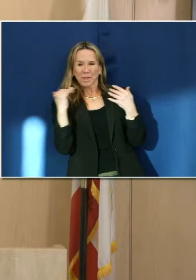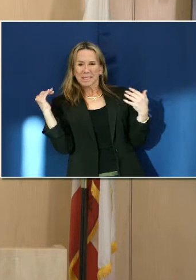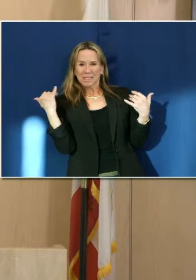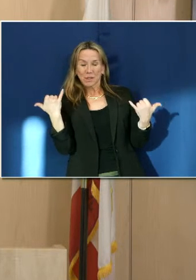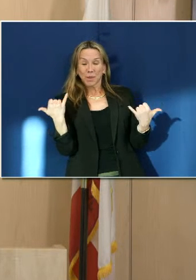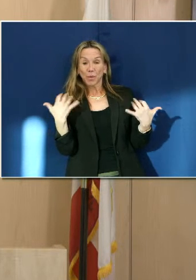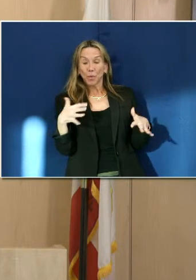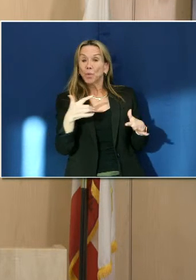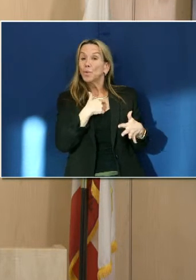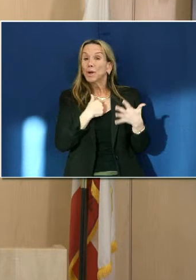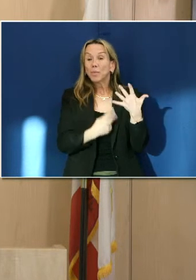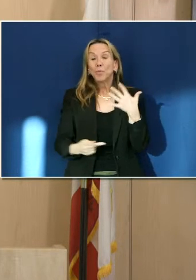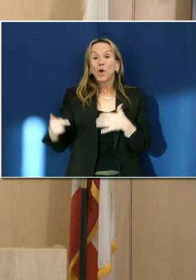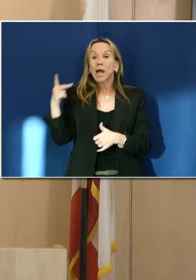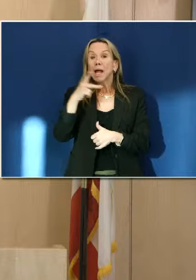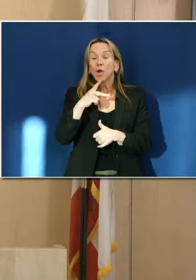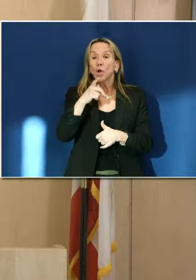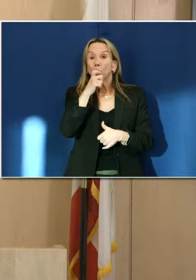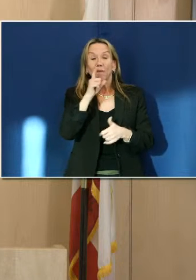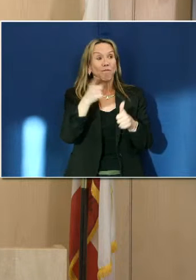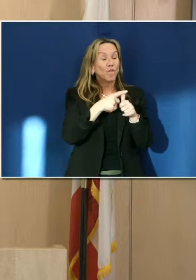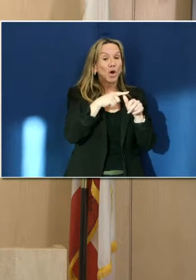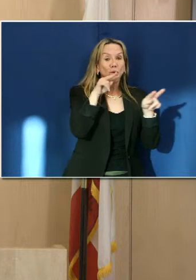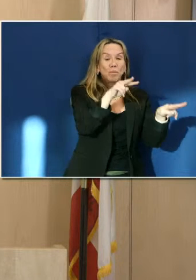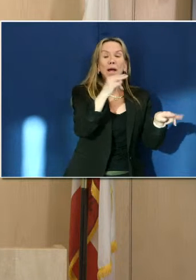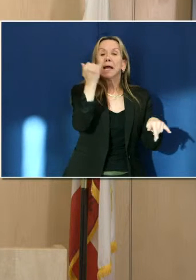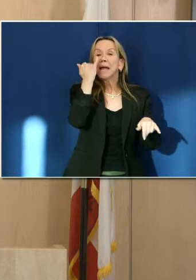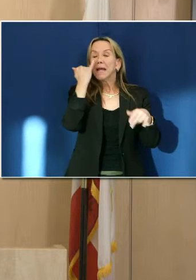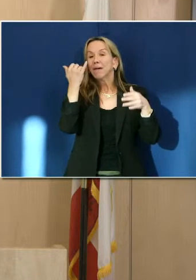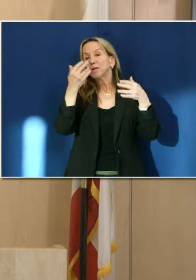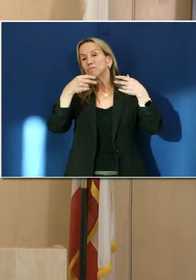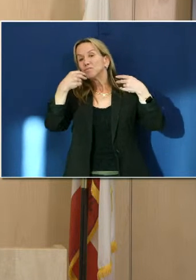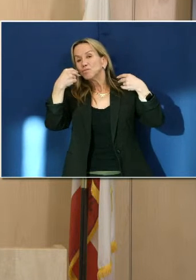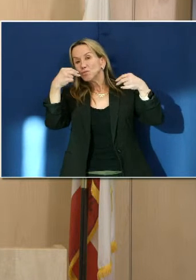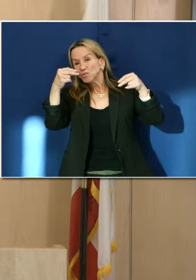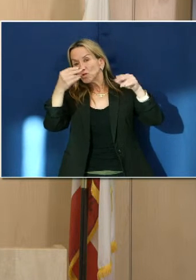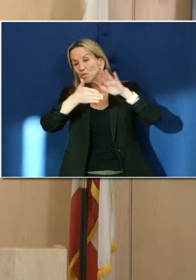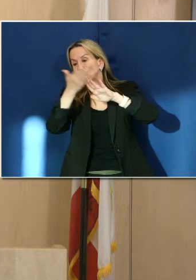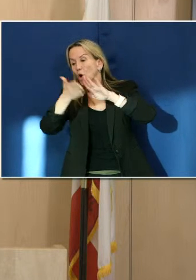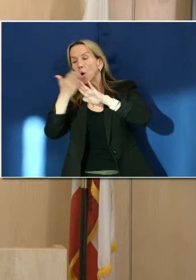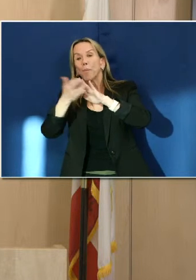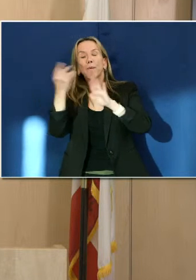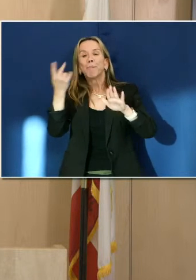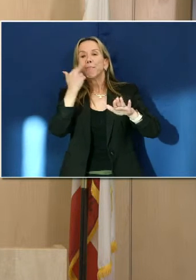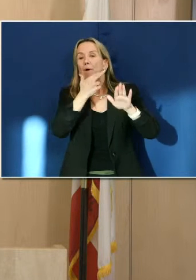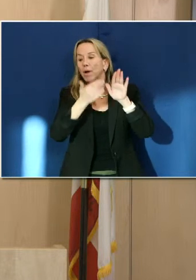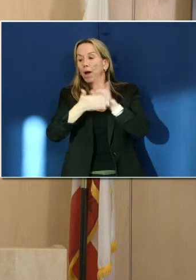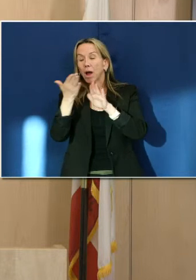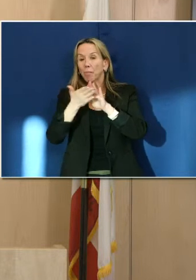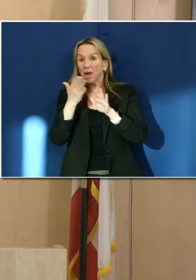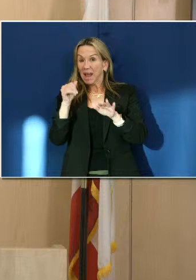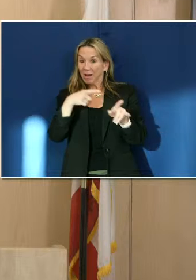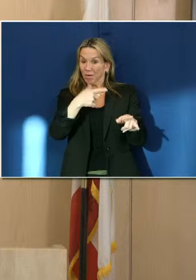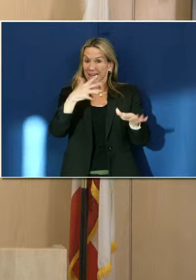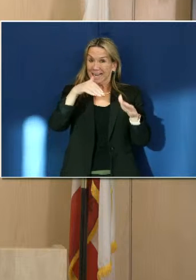the complaints regarding anyone that is operating that is prohibited under the purple tier, and our teams are following